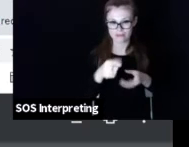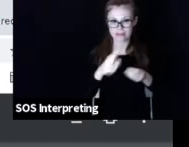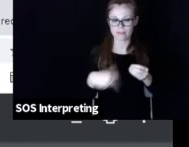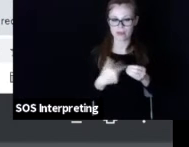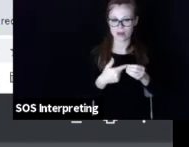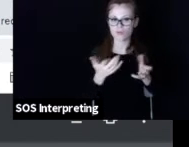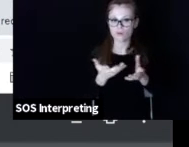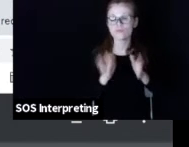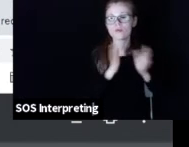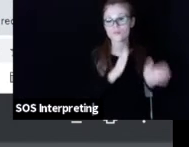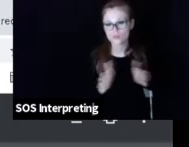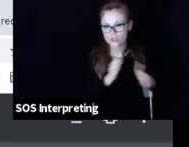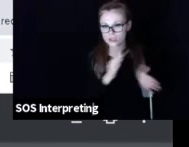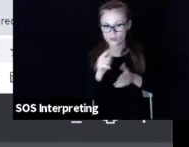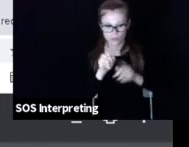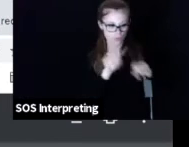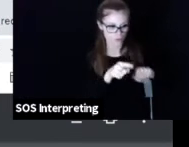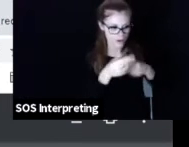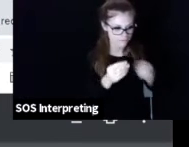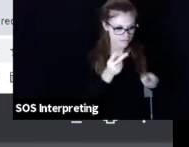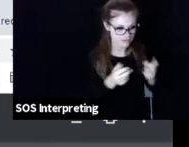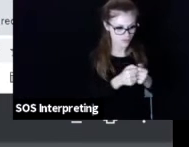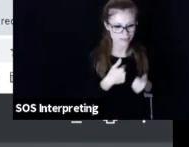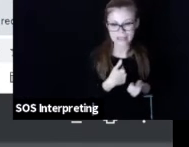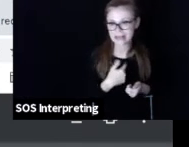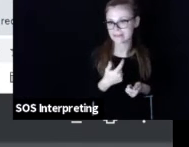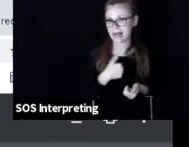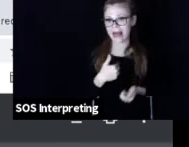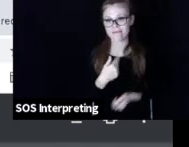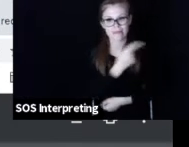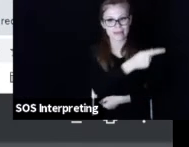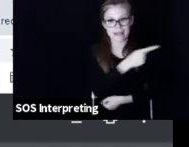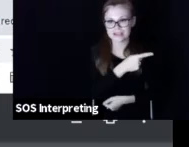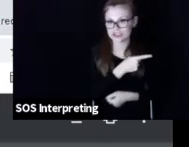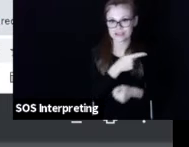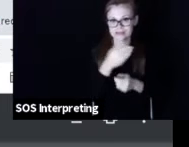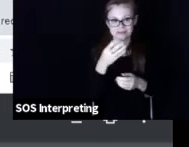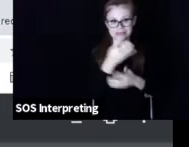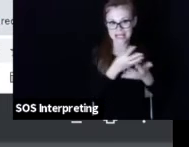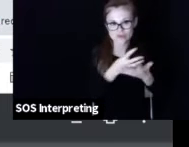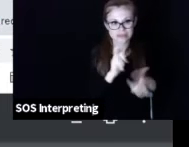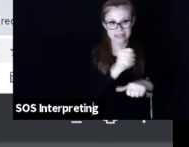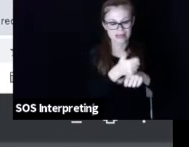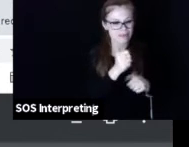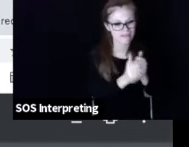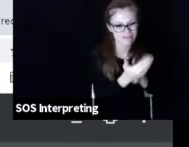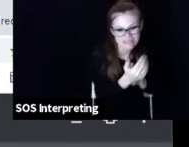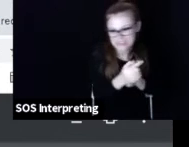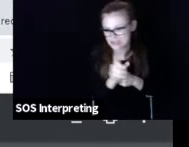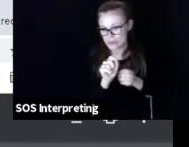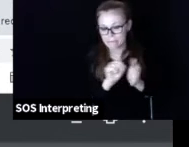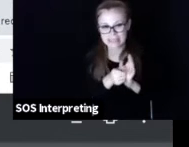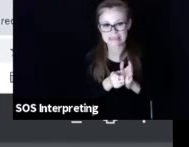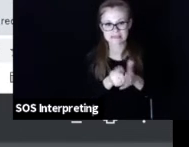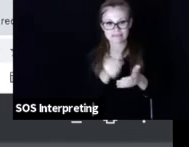get into an office visit with me and I have patients scheduled every 15 to 20 minutes. And just